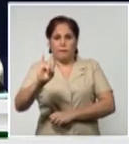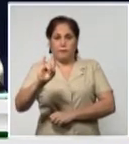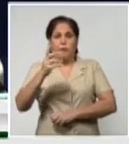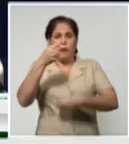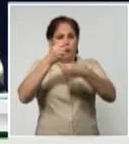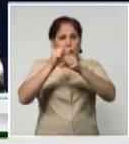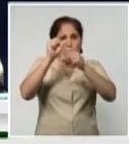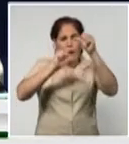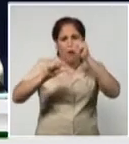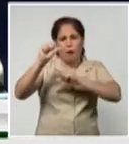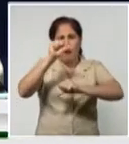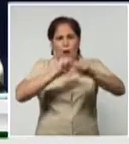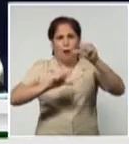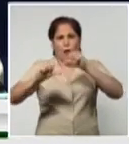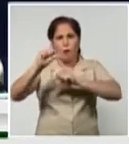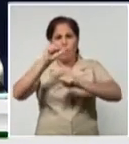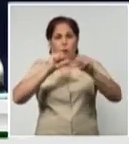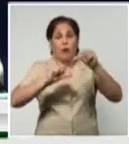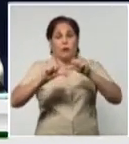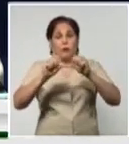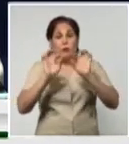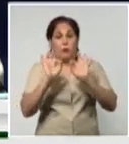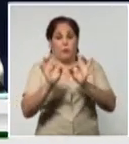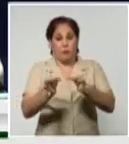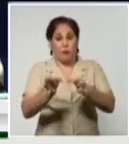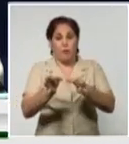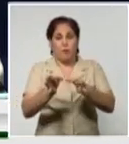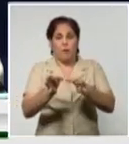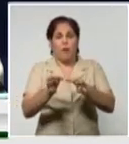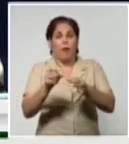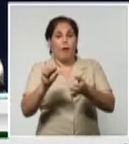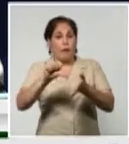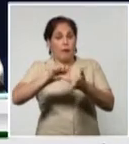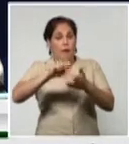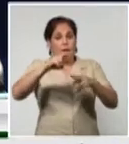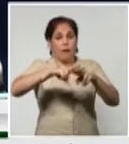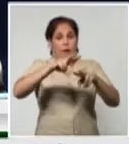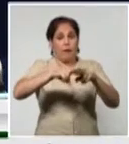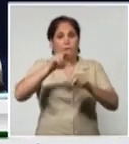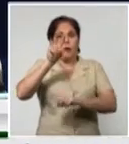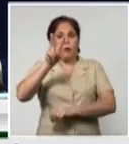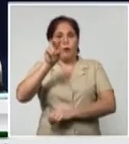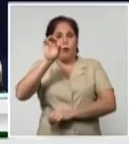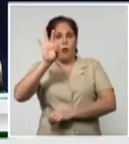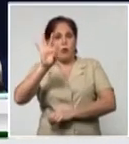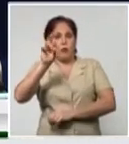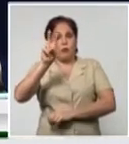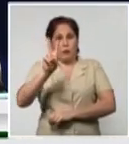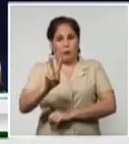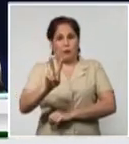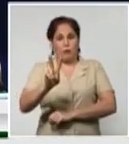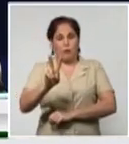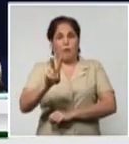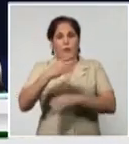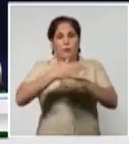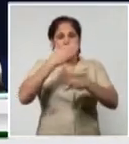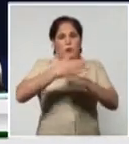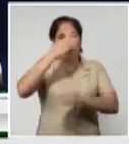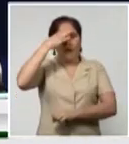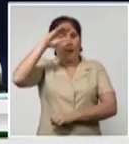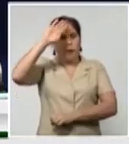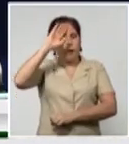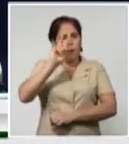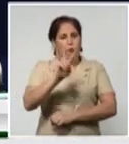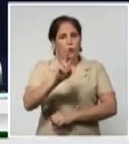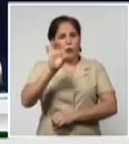in Havana's laboratory in Havana, 288 in Santiago de Cuba,